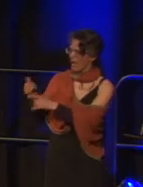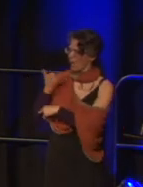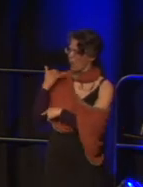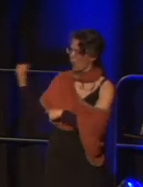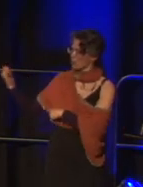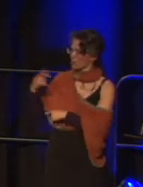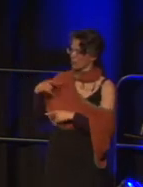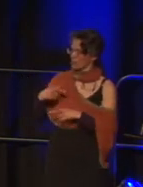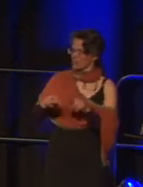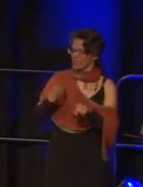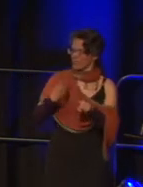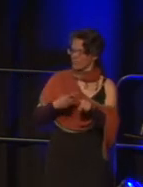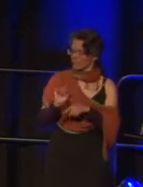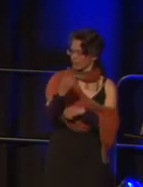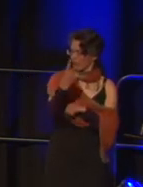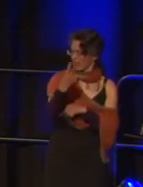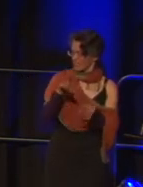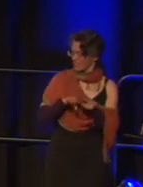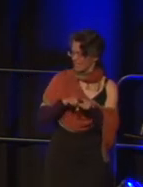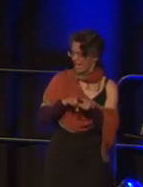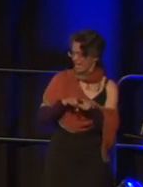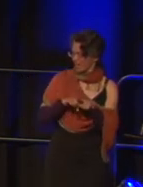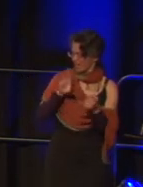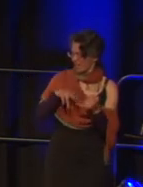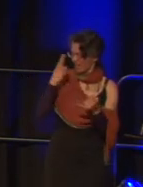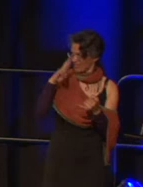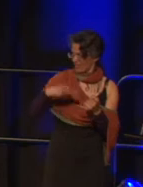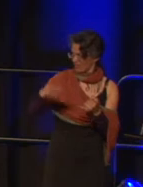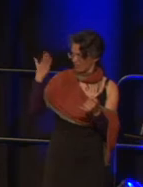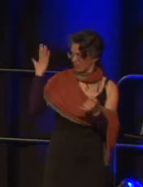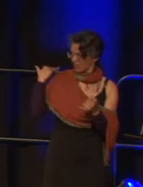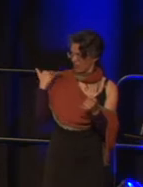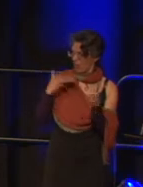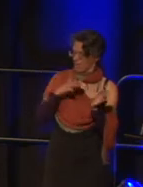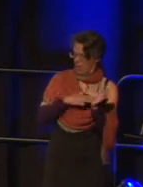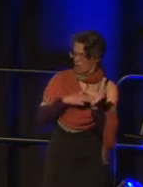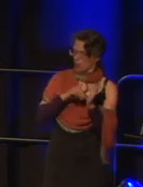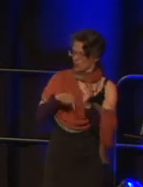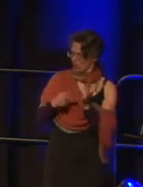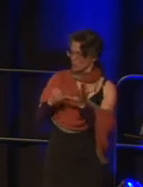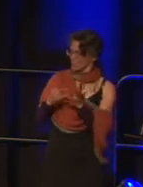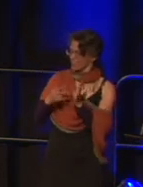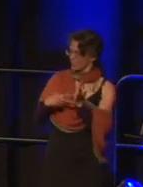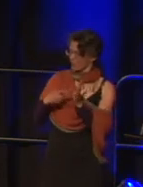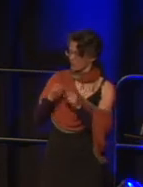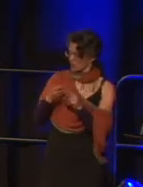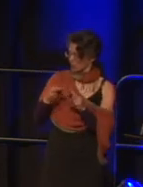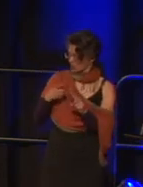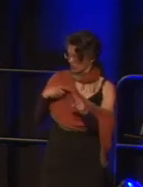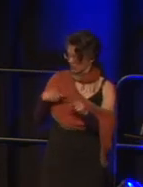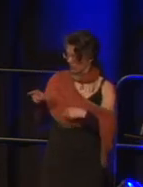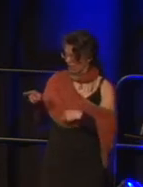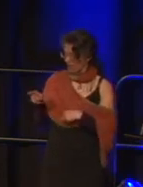because you've got the same surname as a very famous Michael Joseph Savage, former PM. Well, you're quite